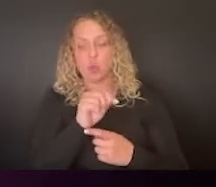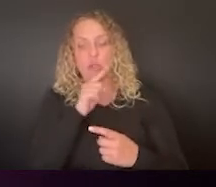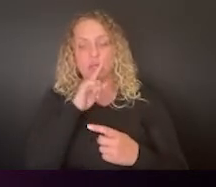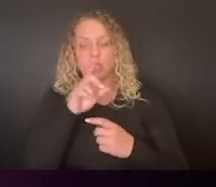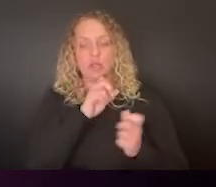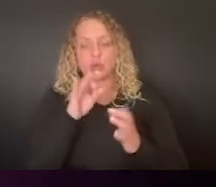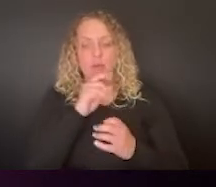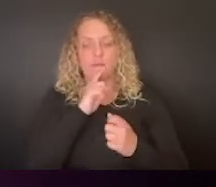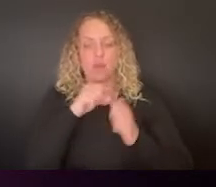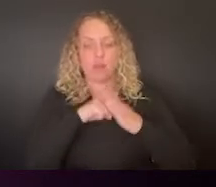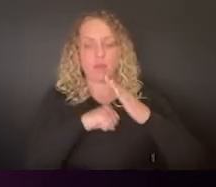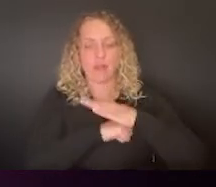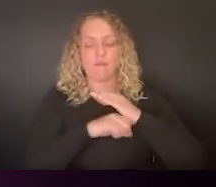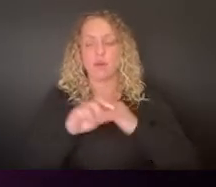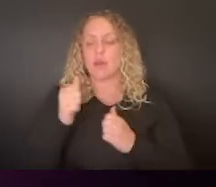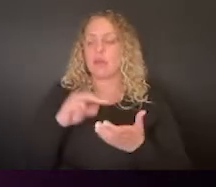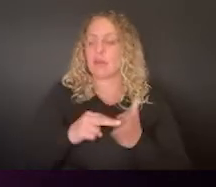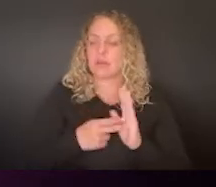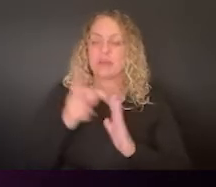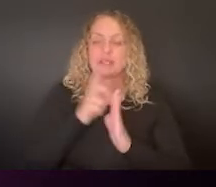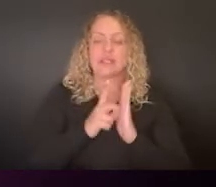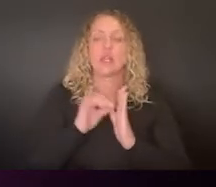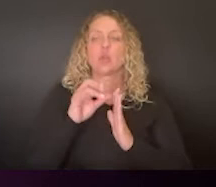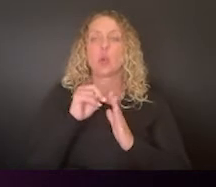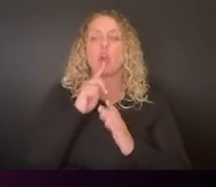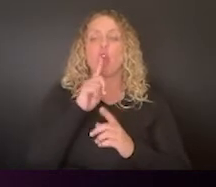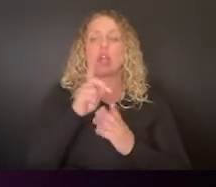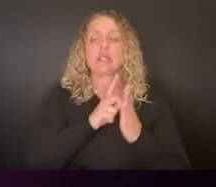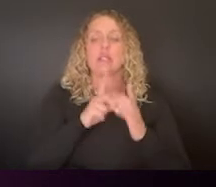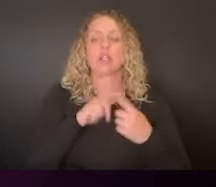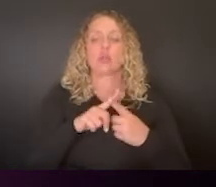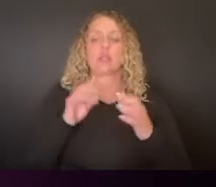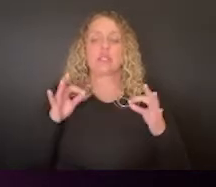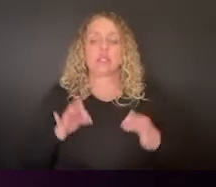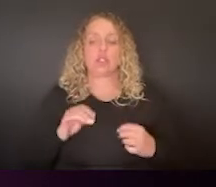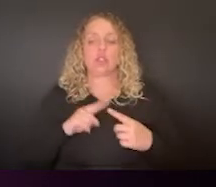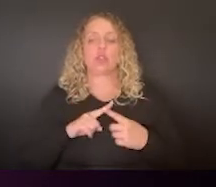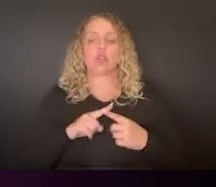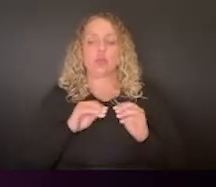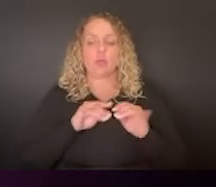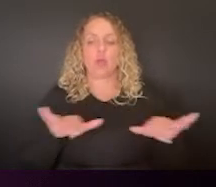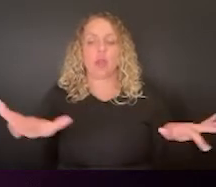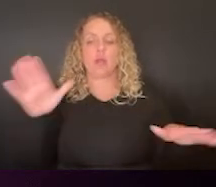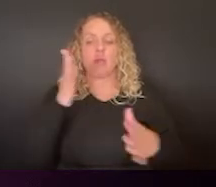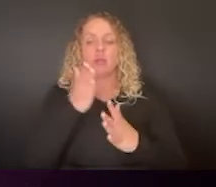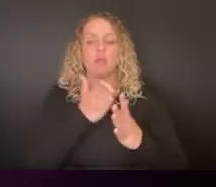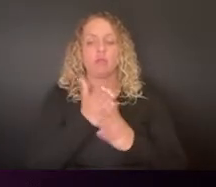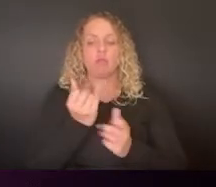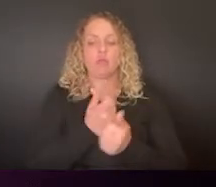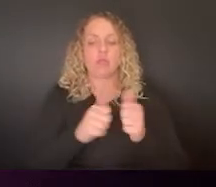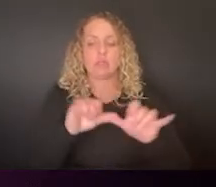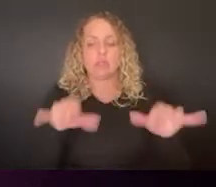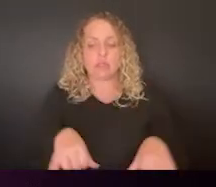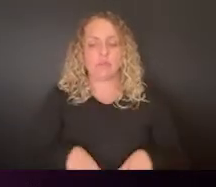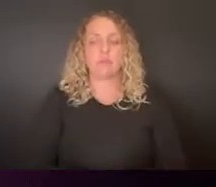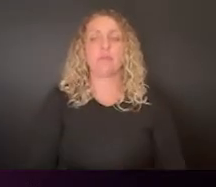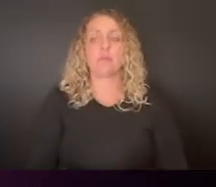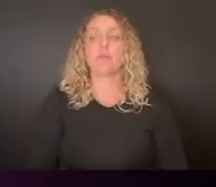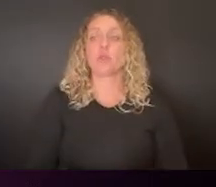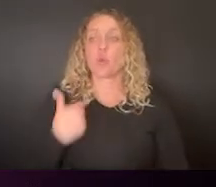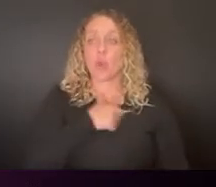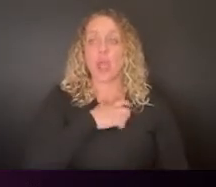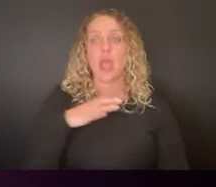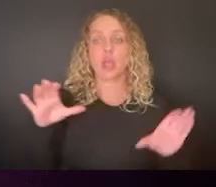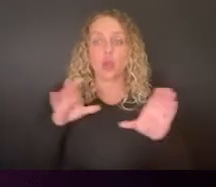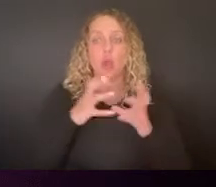definition. Design tokens are an abstraction of everything impacting the visual design of an app or platform. In other words, design